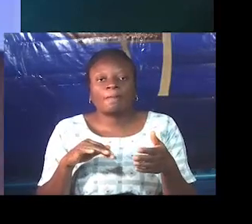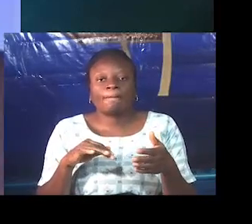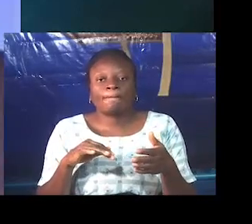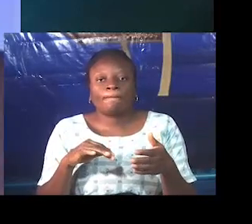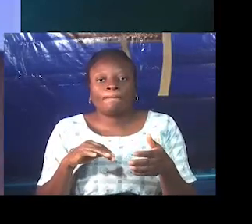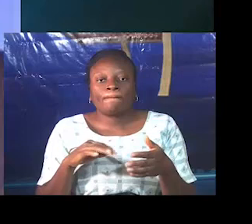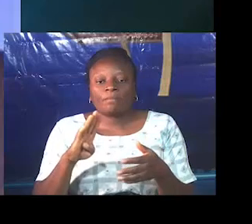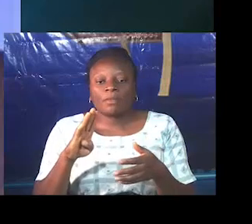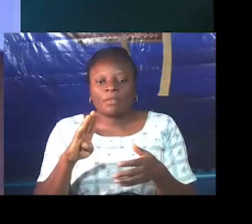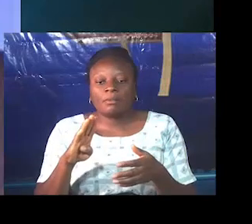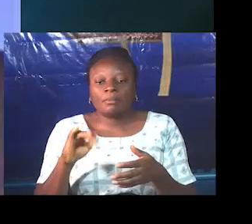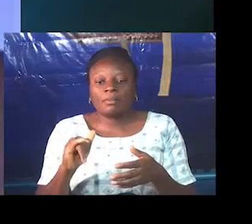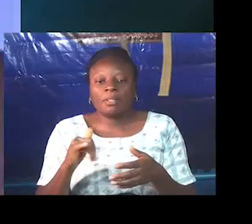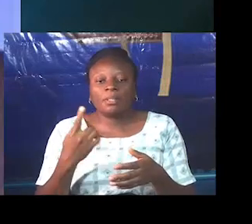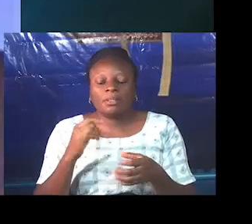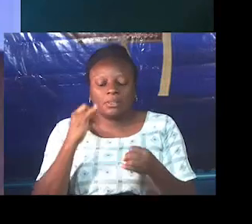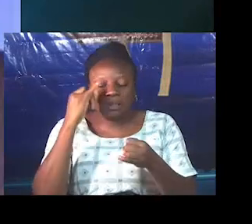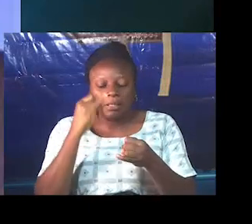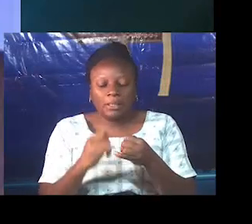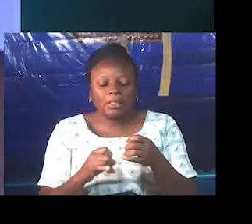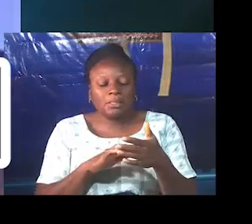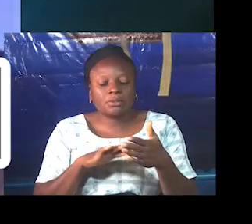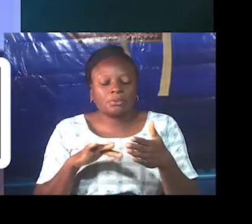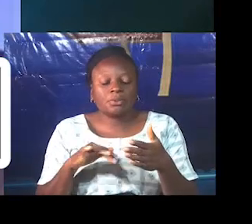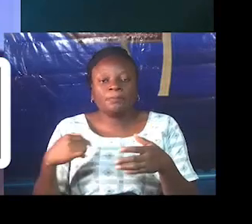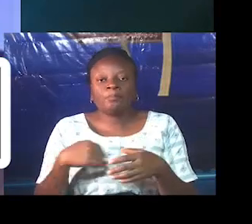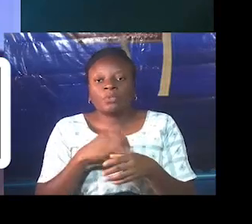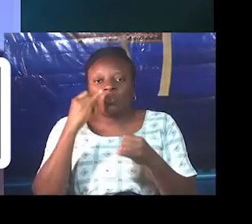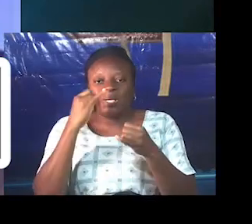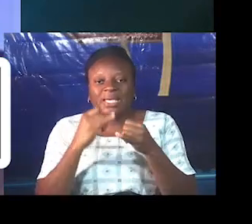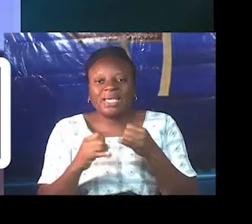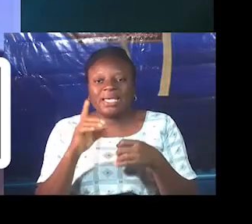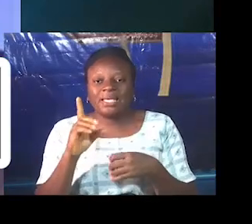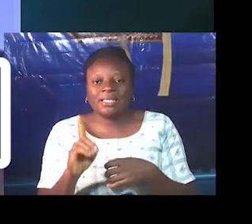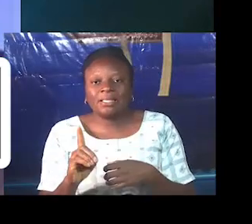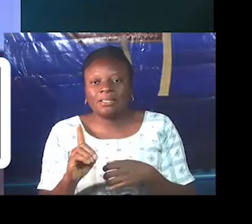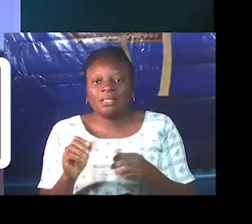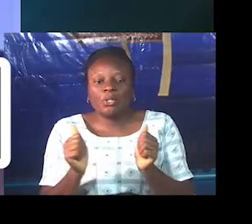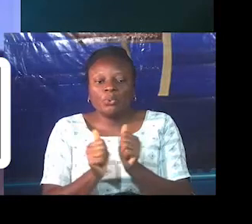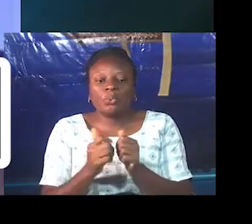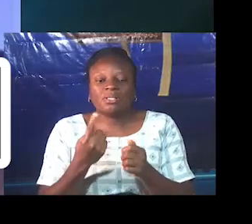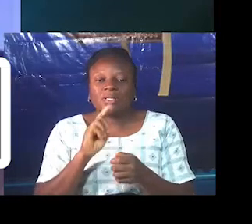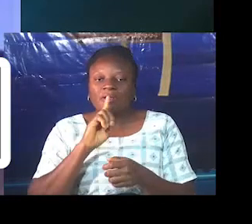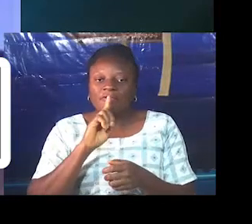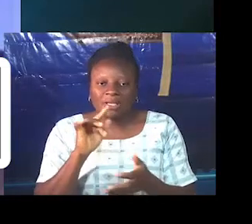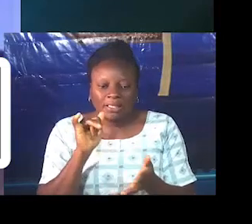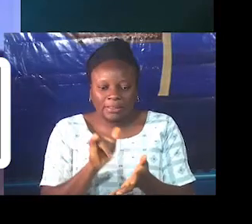by our last study, we ended on the fact